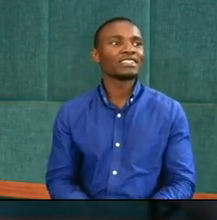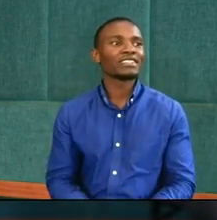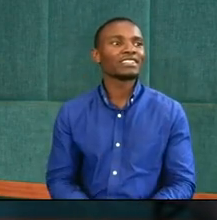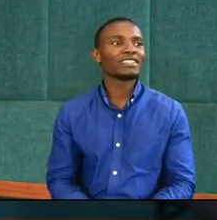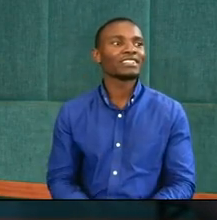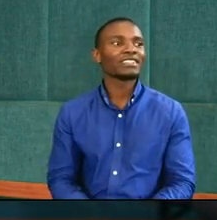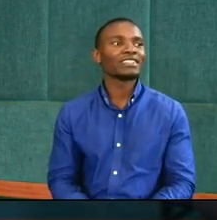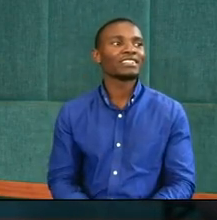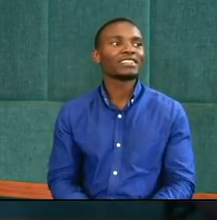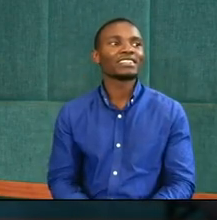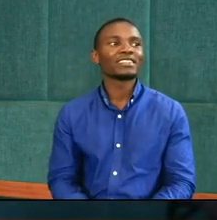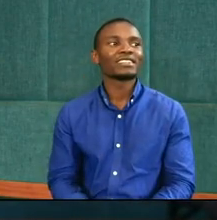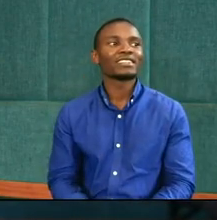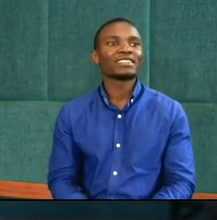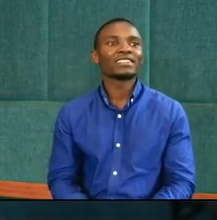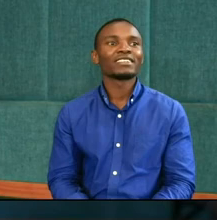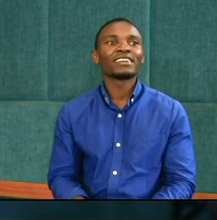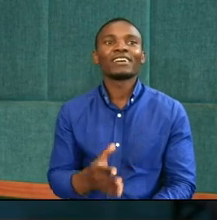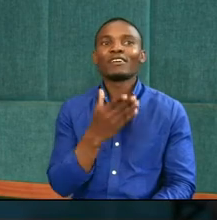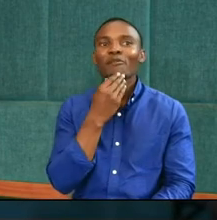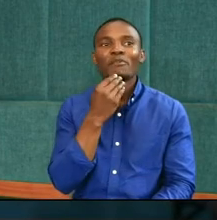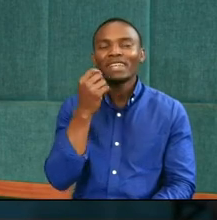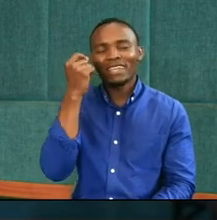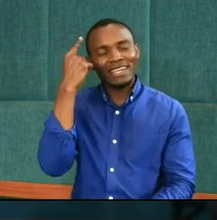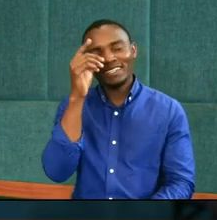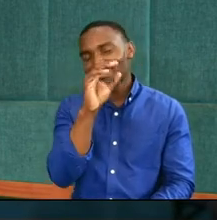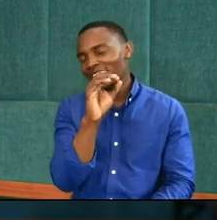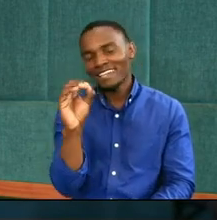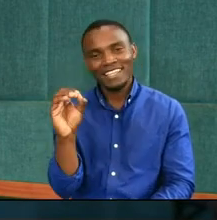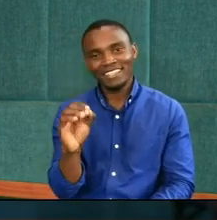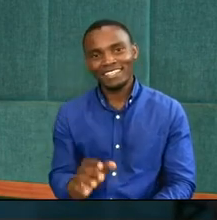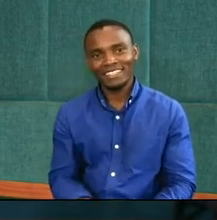Okay. Just a few. The men don't understand what we're talking about.